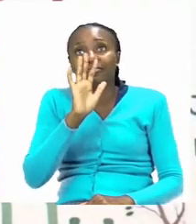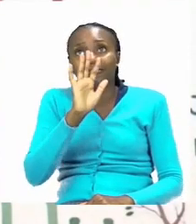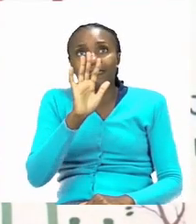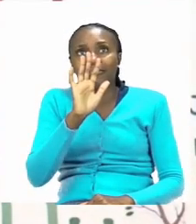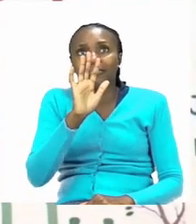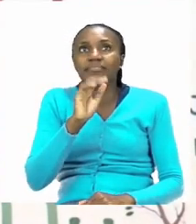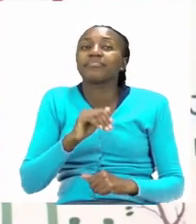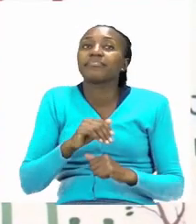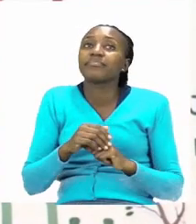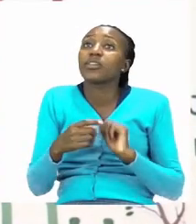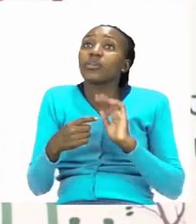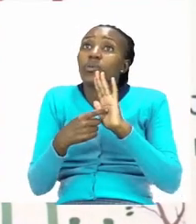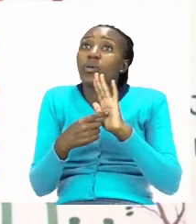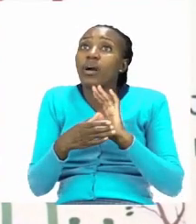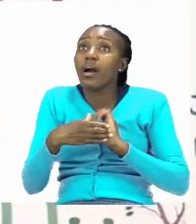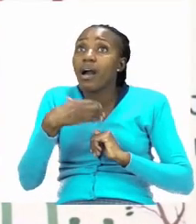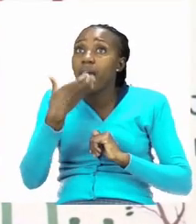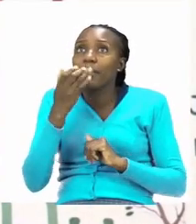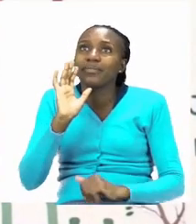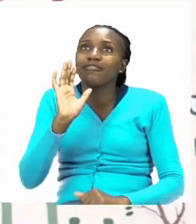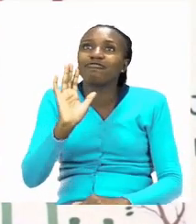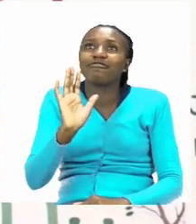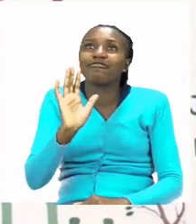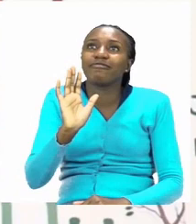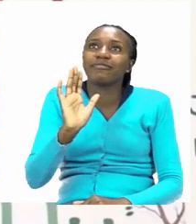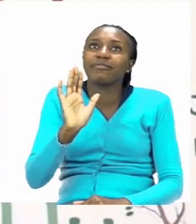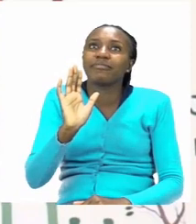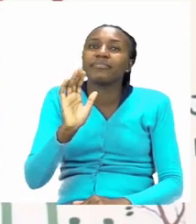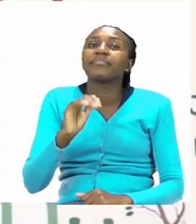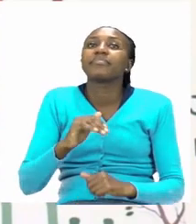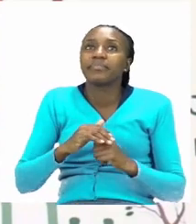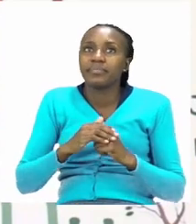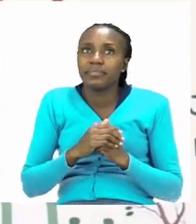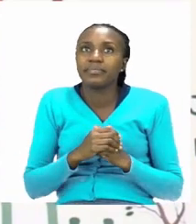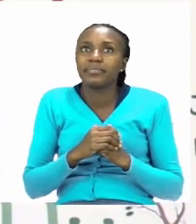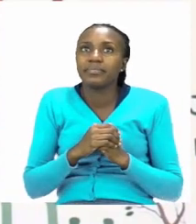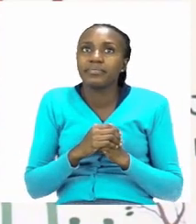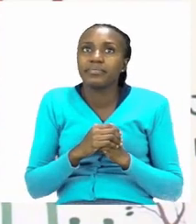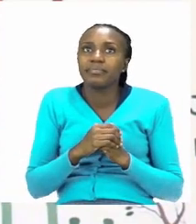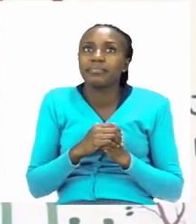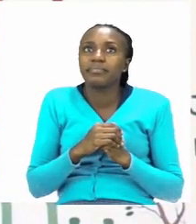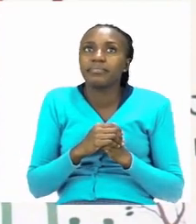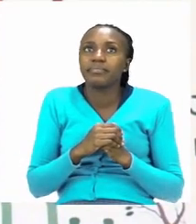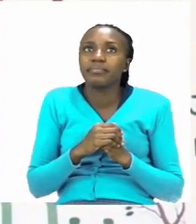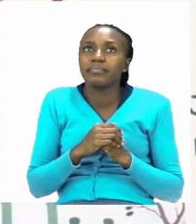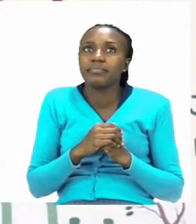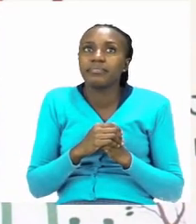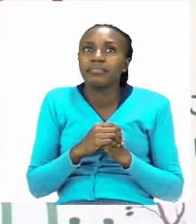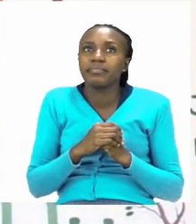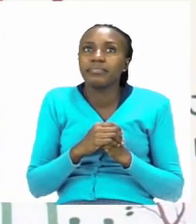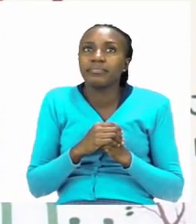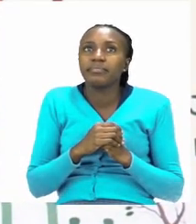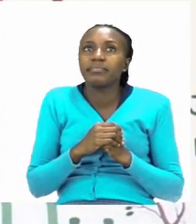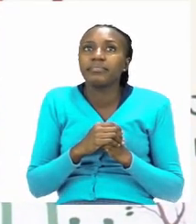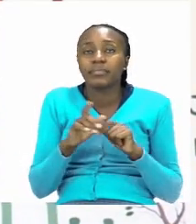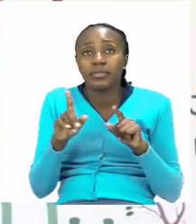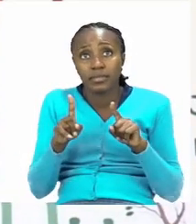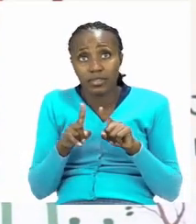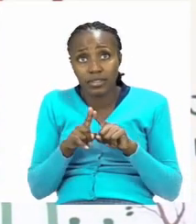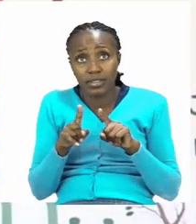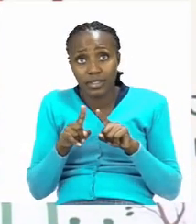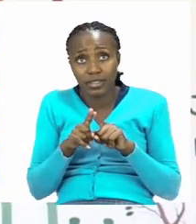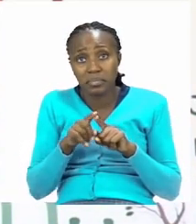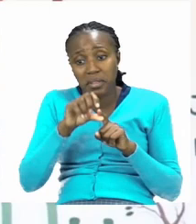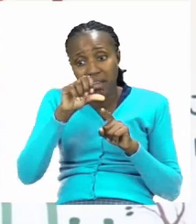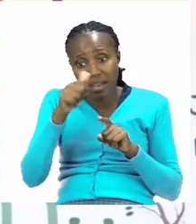down to show that there are 5 apples. The same has been done